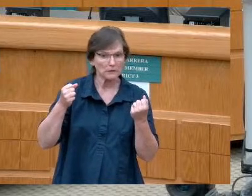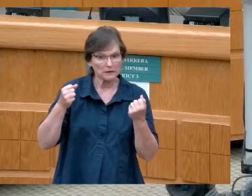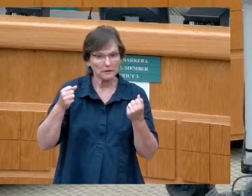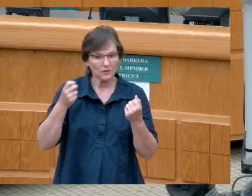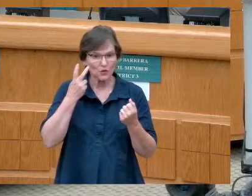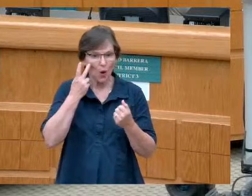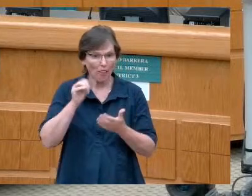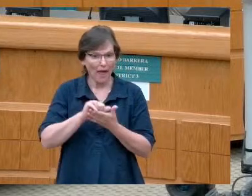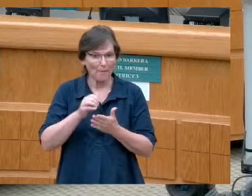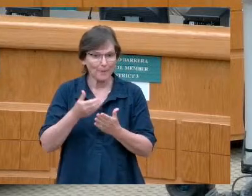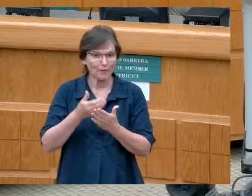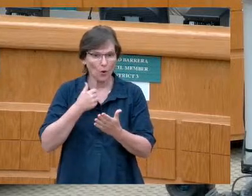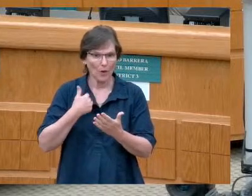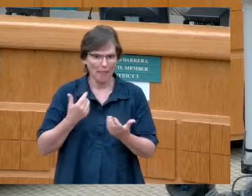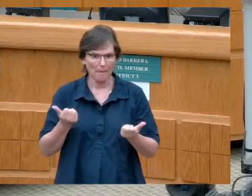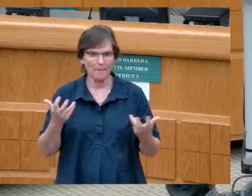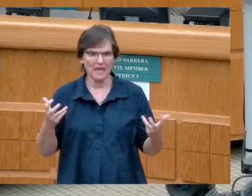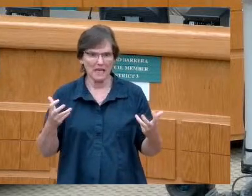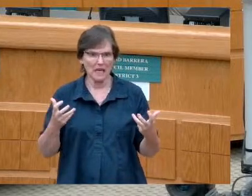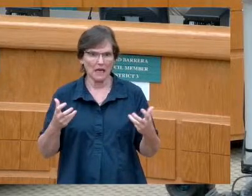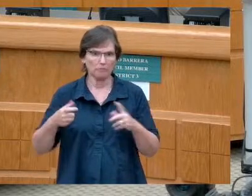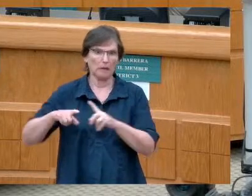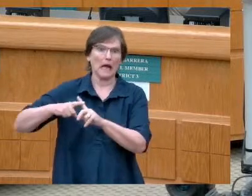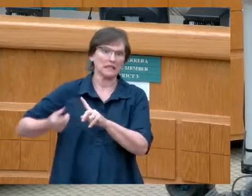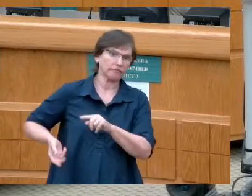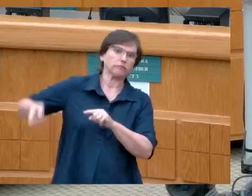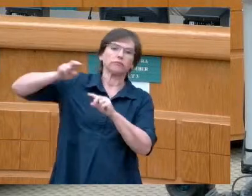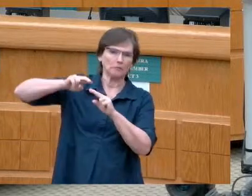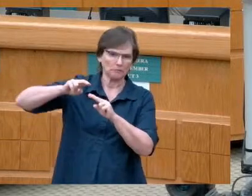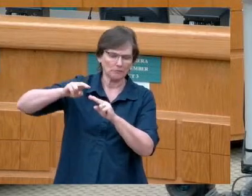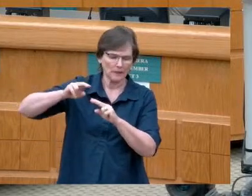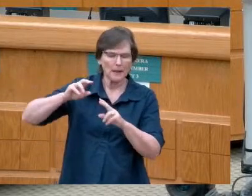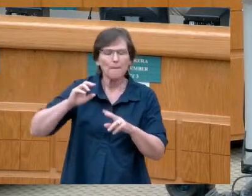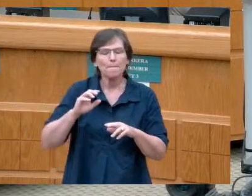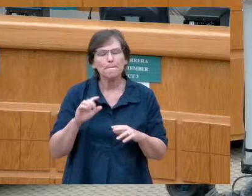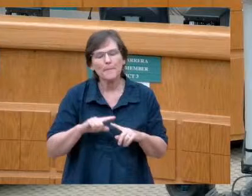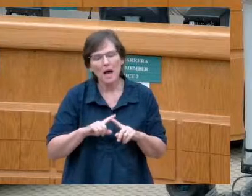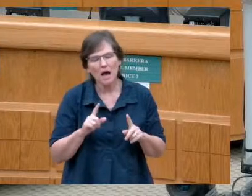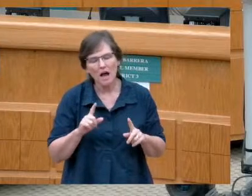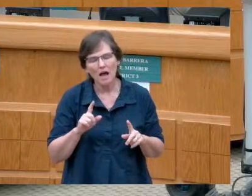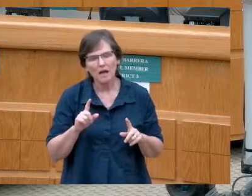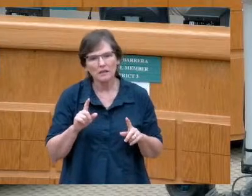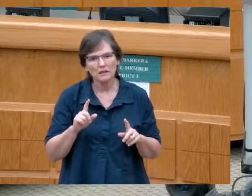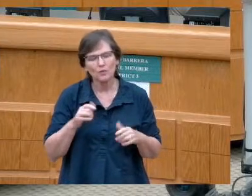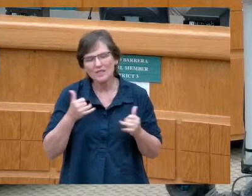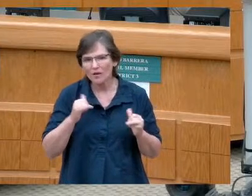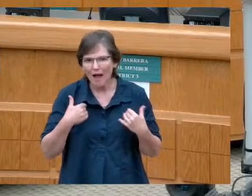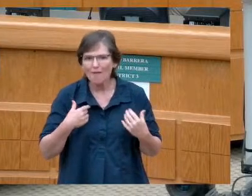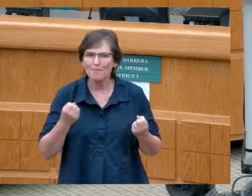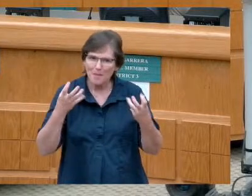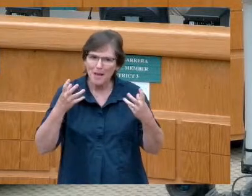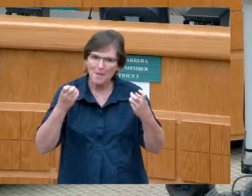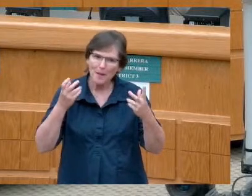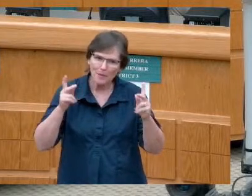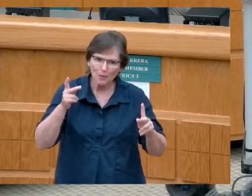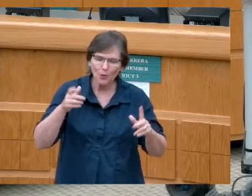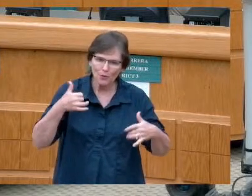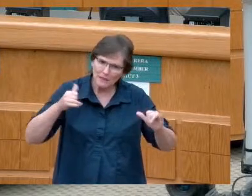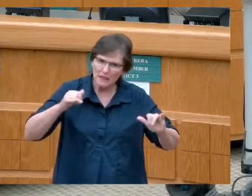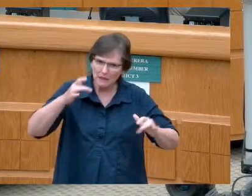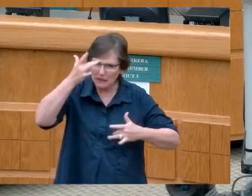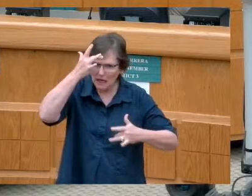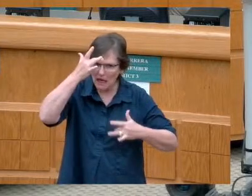persons recovered than active, and but in that active case category, there's still quite a few persons,